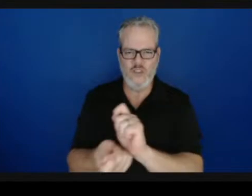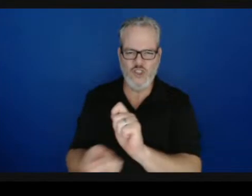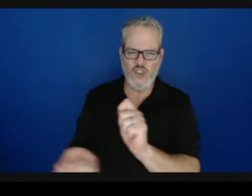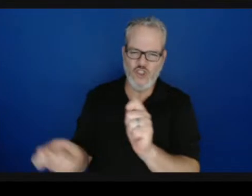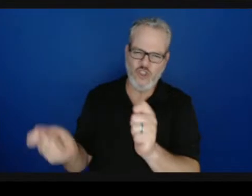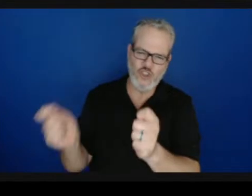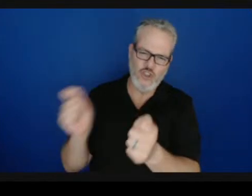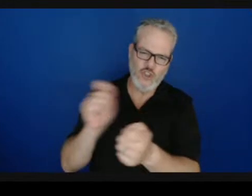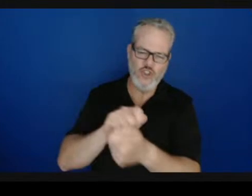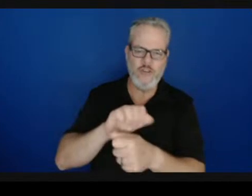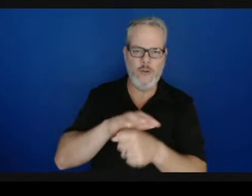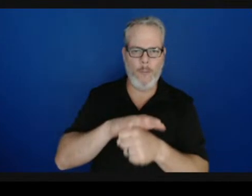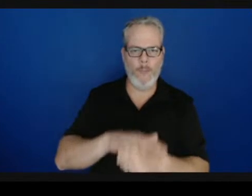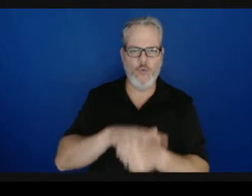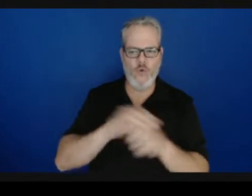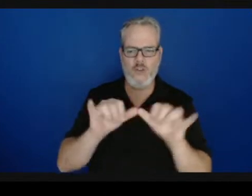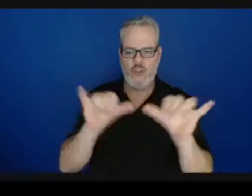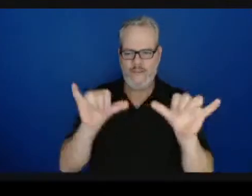volcano.